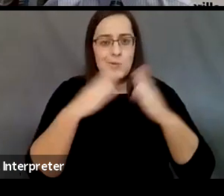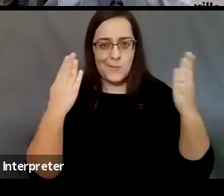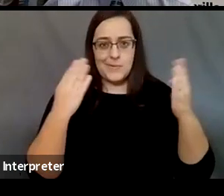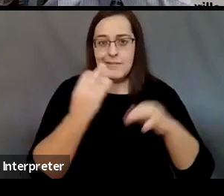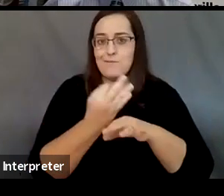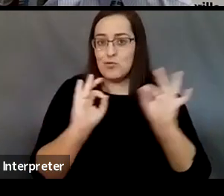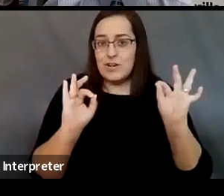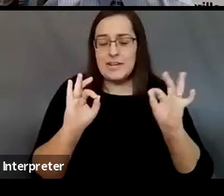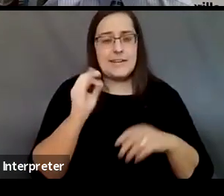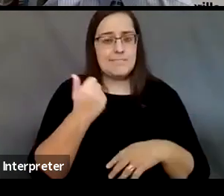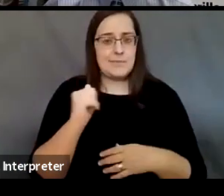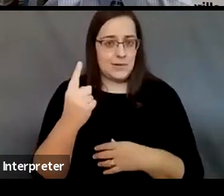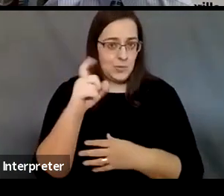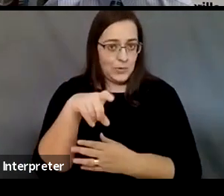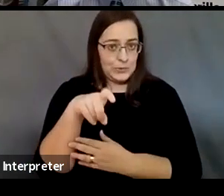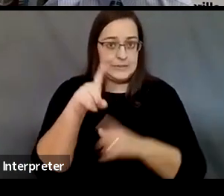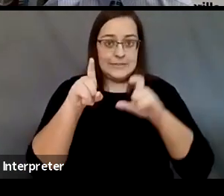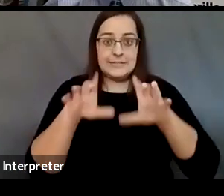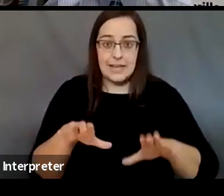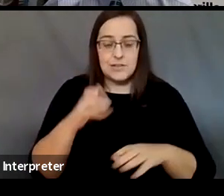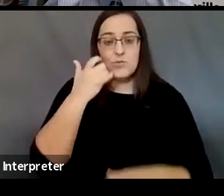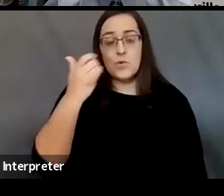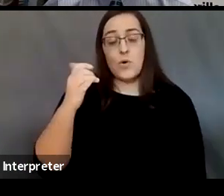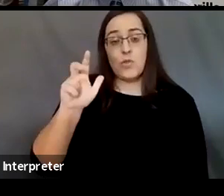anyone who needs testing. You can call